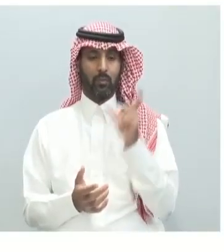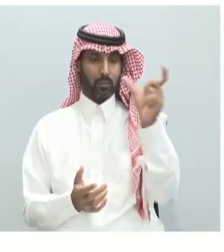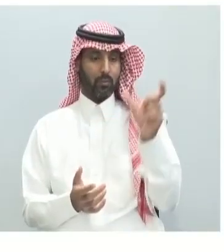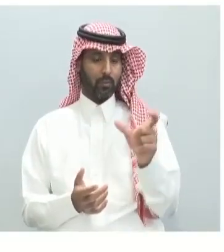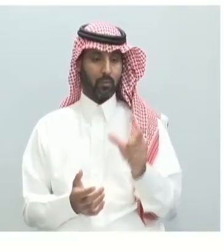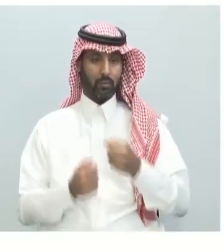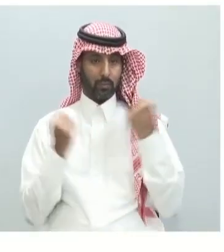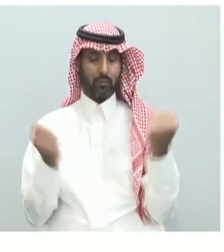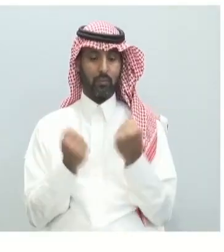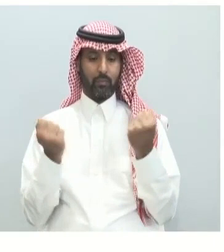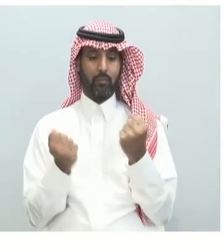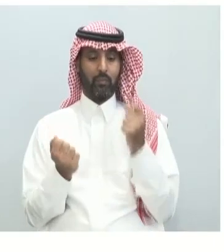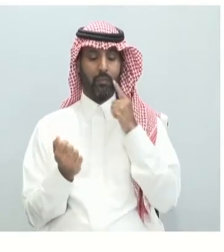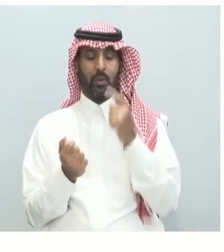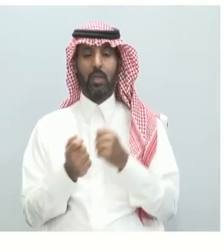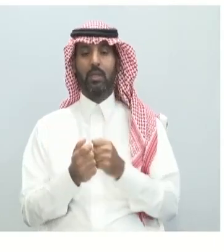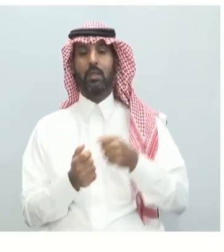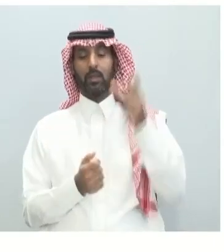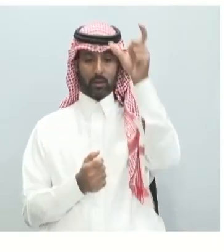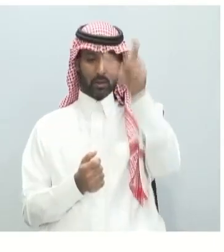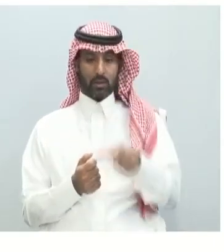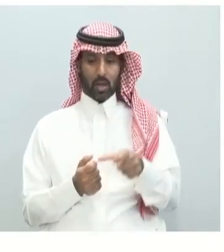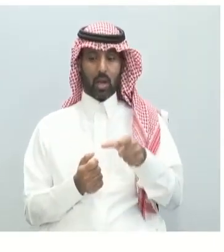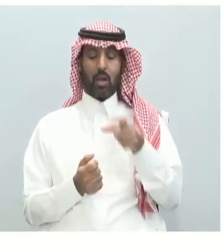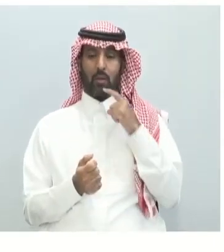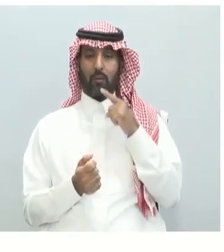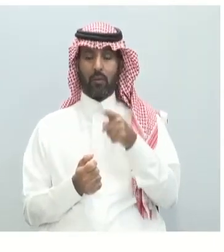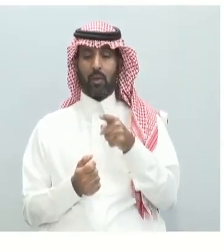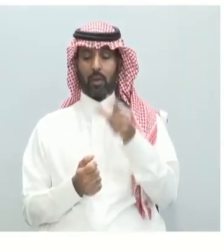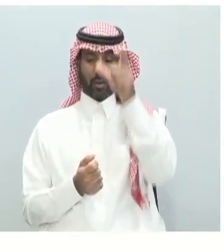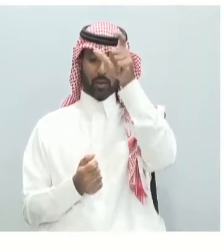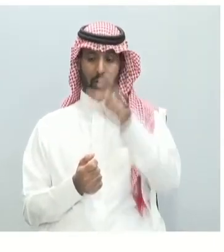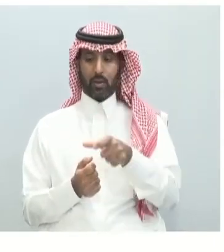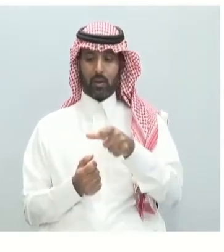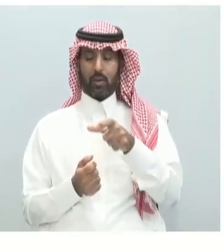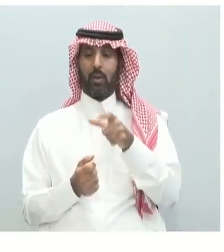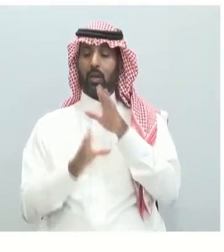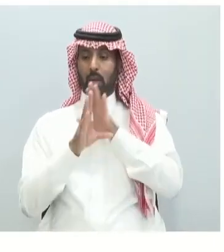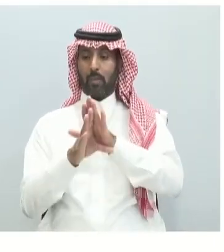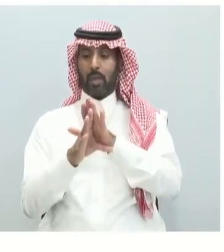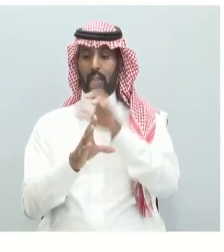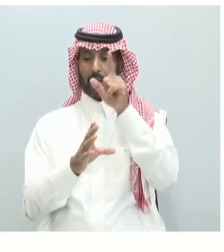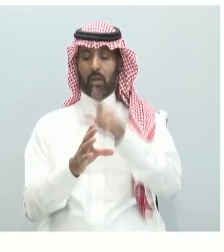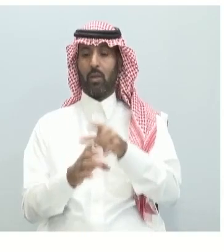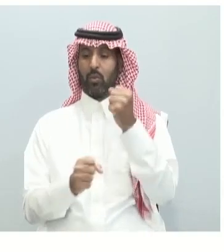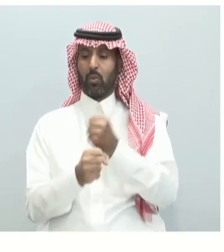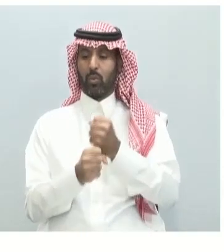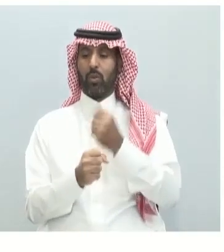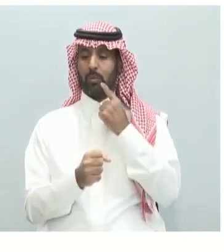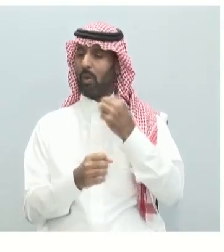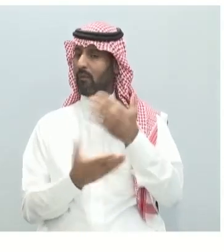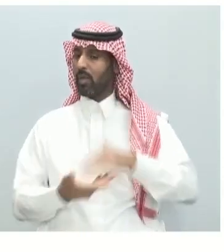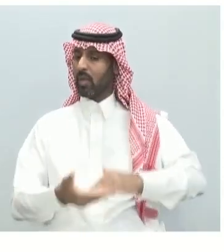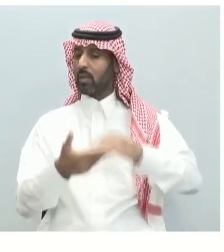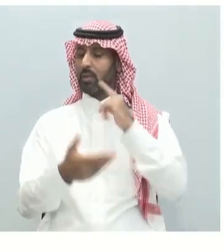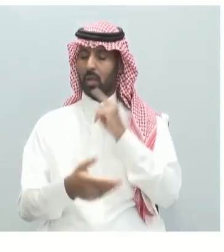vocabulary practice, the word self, the word self. Self-reliance means doing things without help